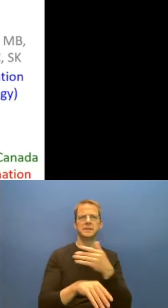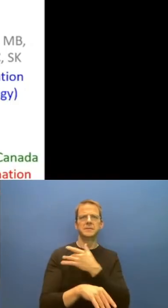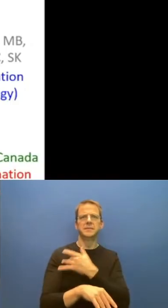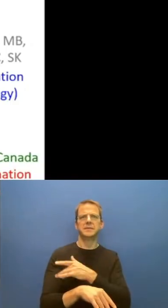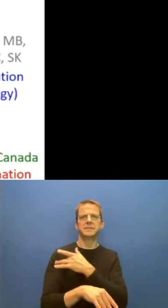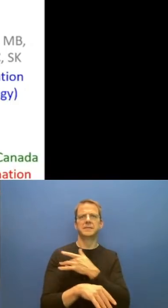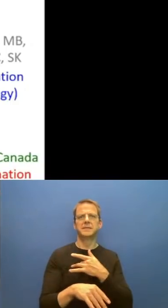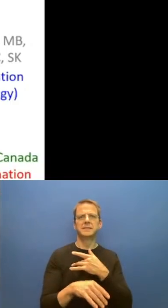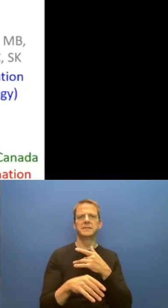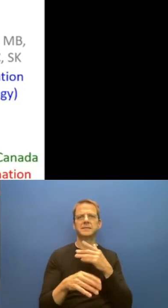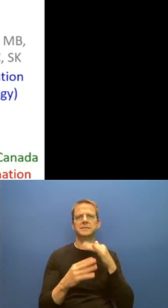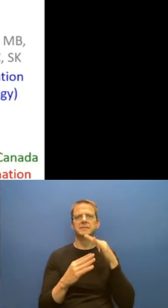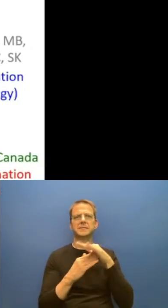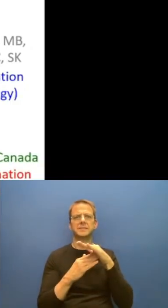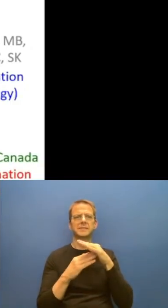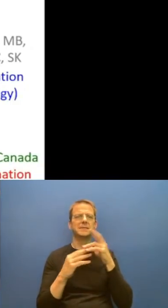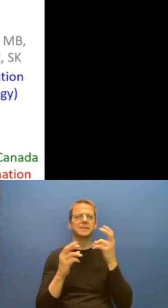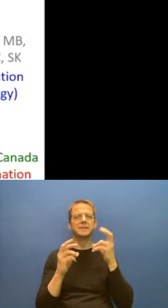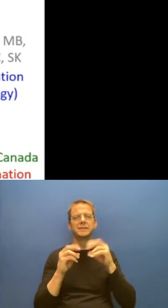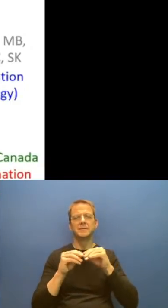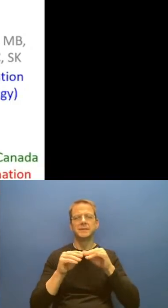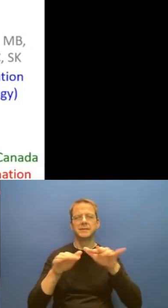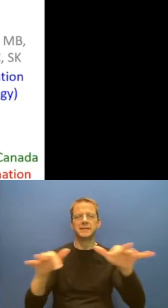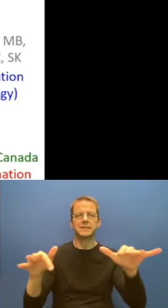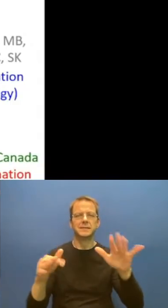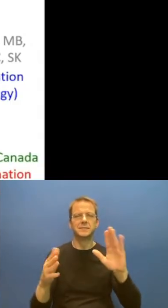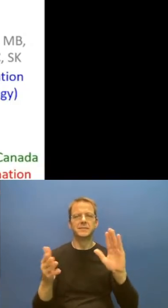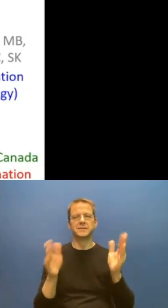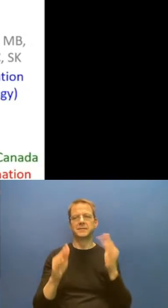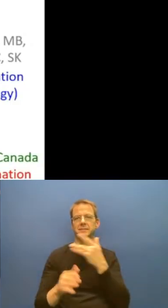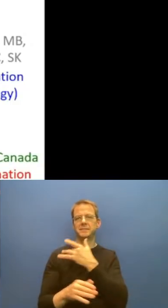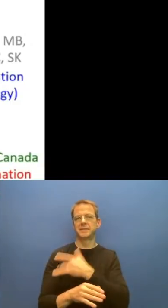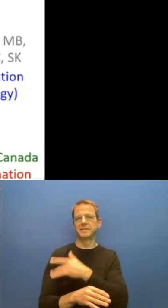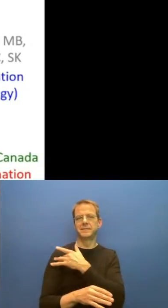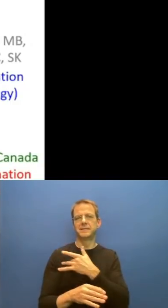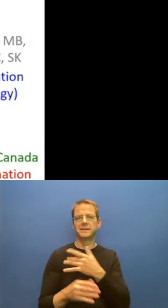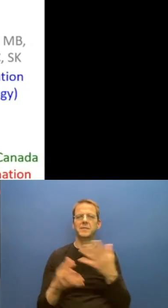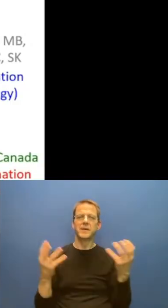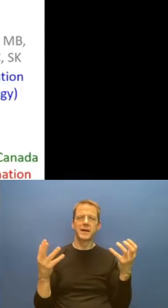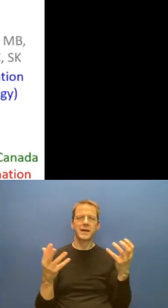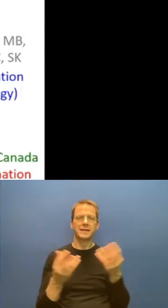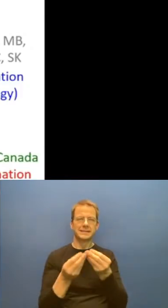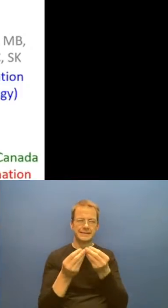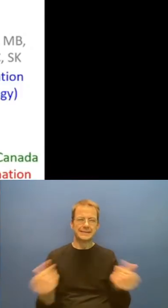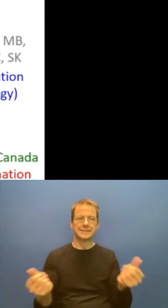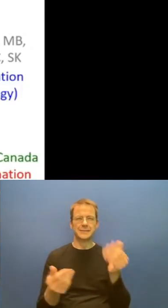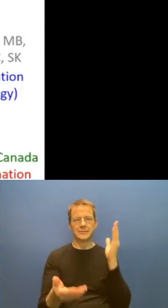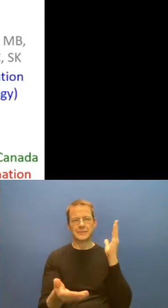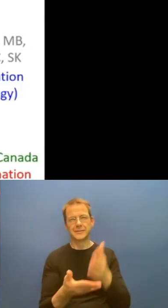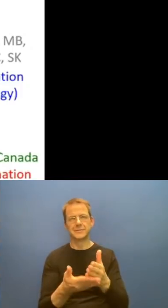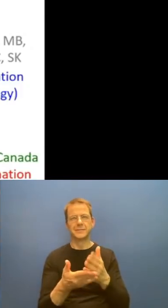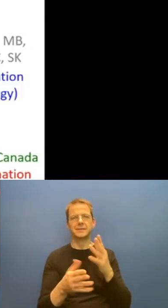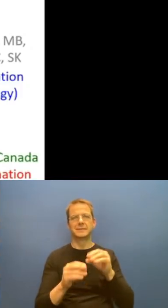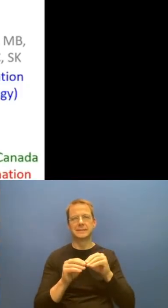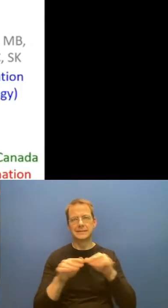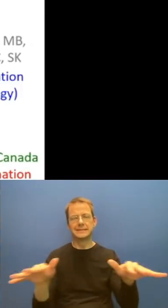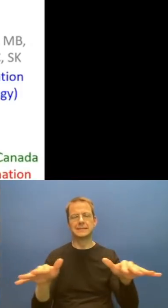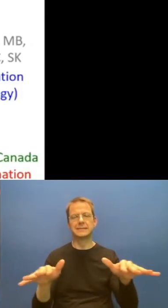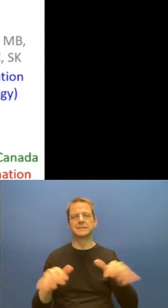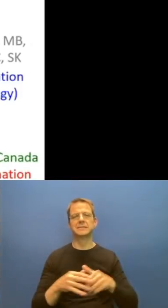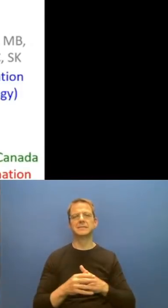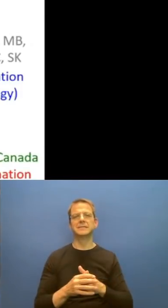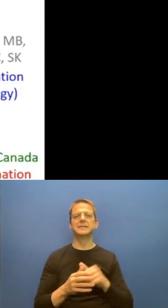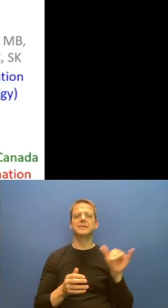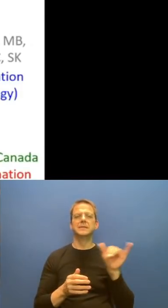wanted to stop and actually stop the community transmission. And now we can also see that in New Brunswick, the death rate is very similar